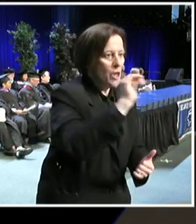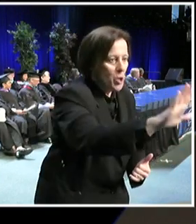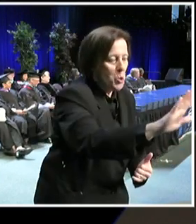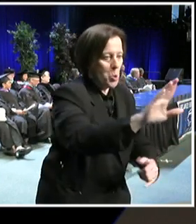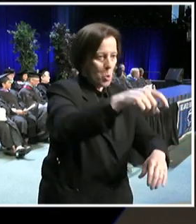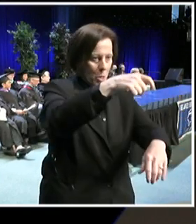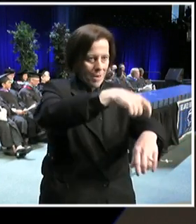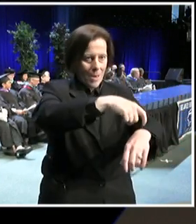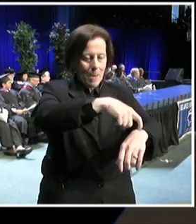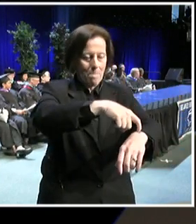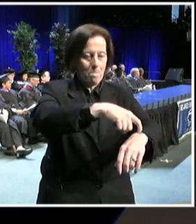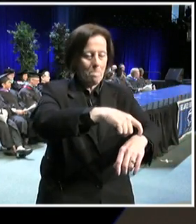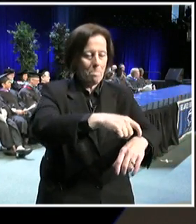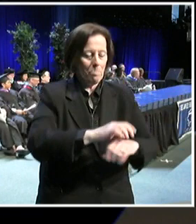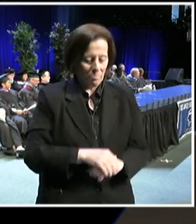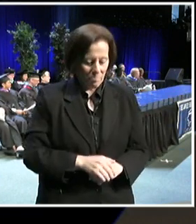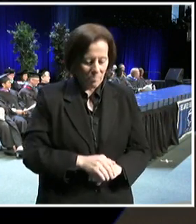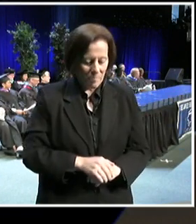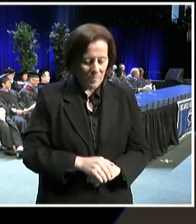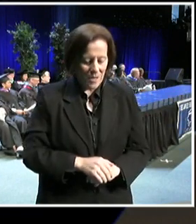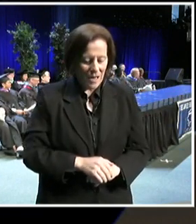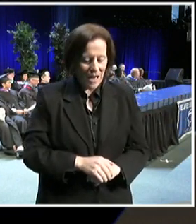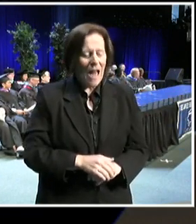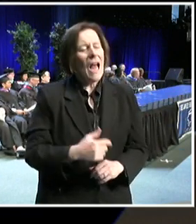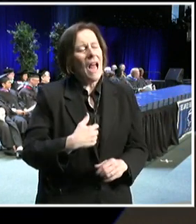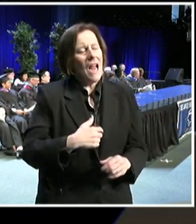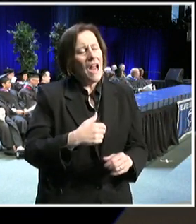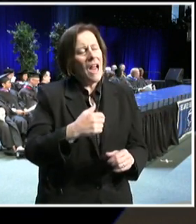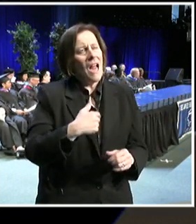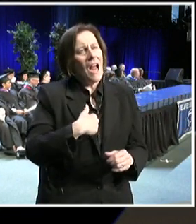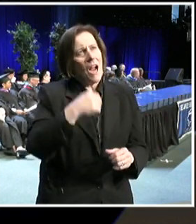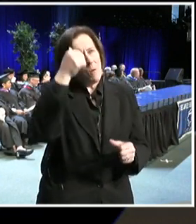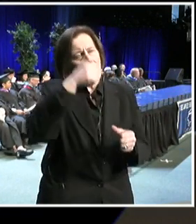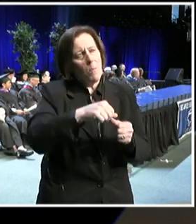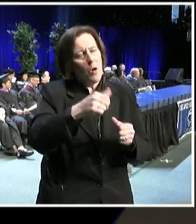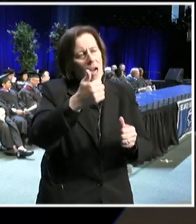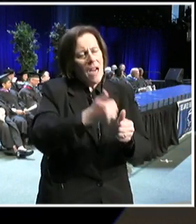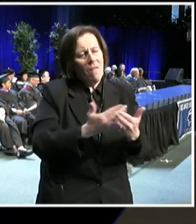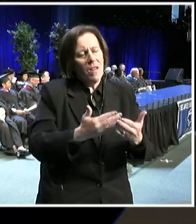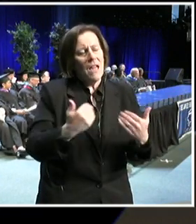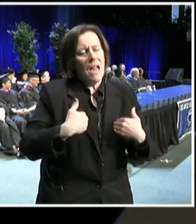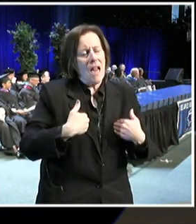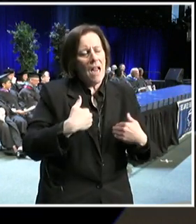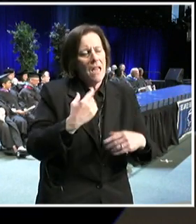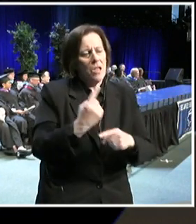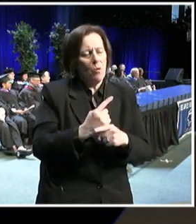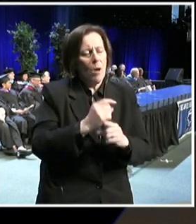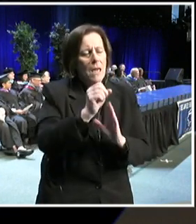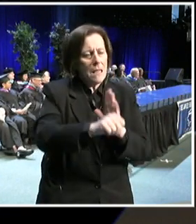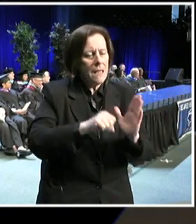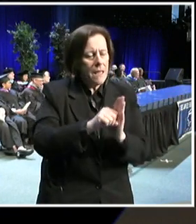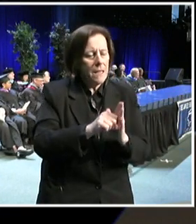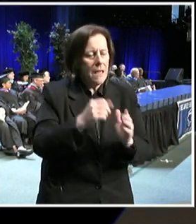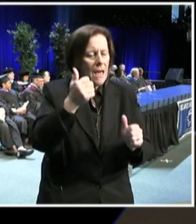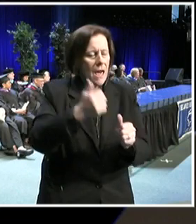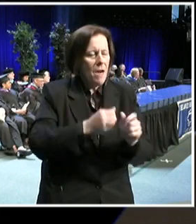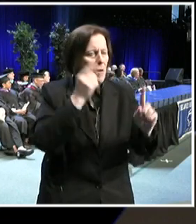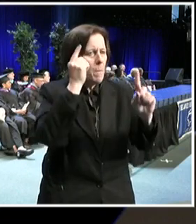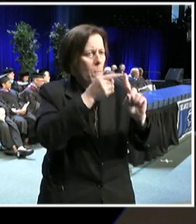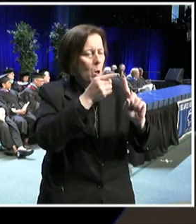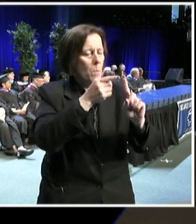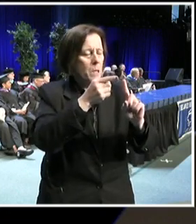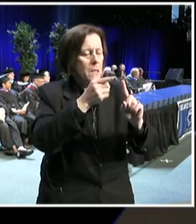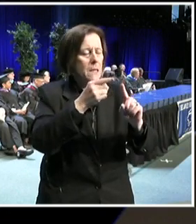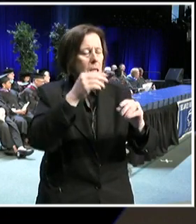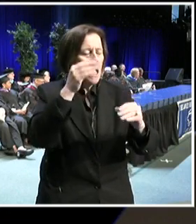time. I'm reminded, to everything there is a season, for every purpose under heaven. The thing that I want